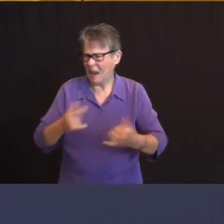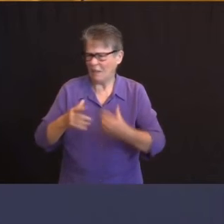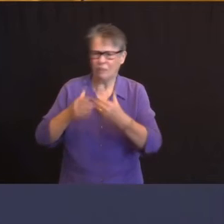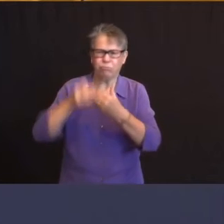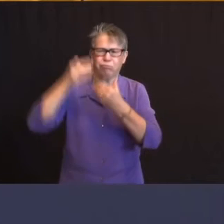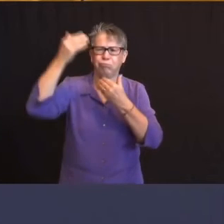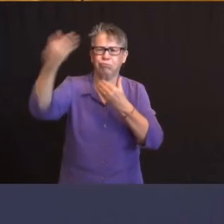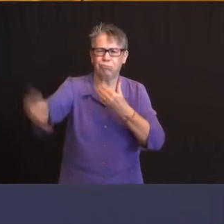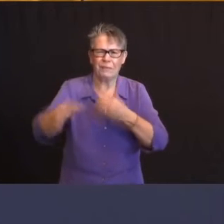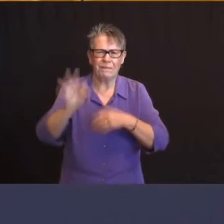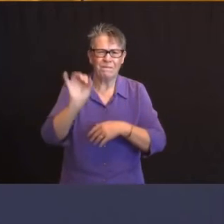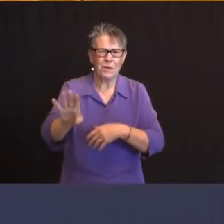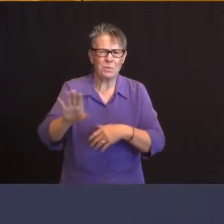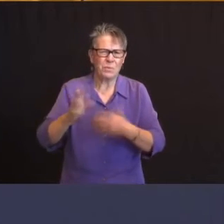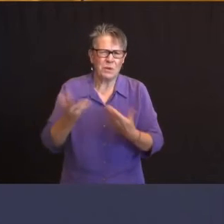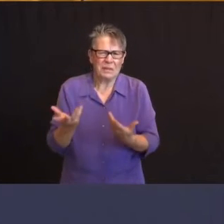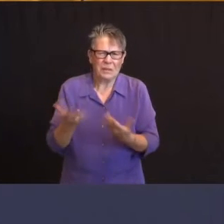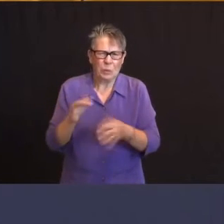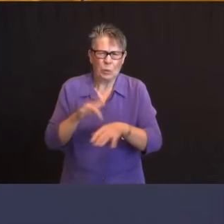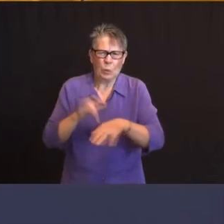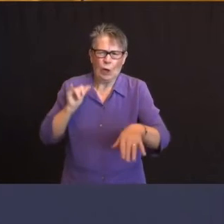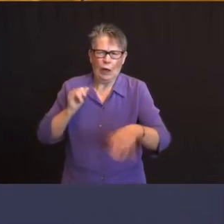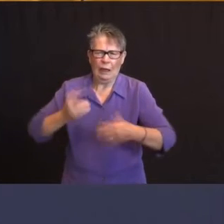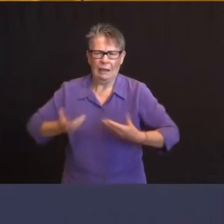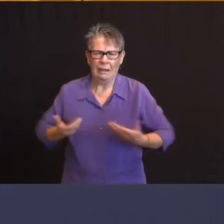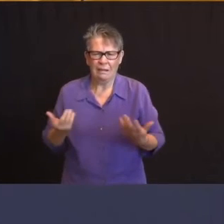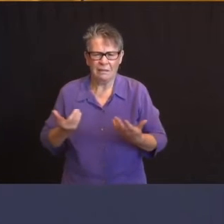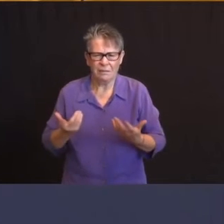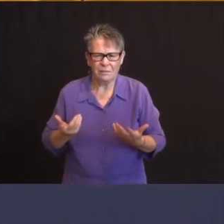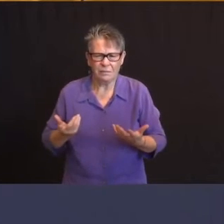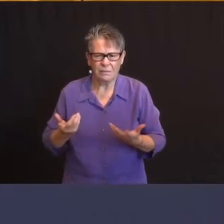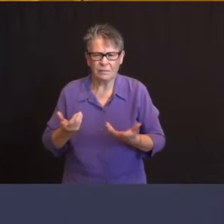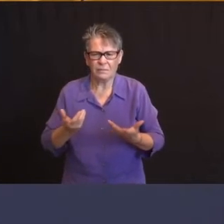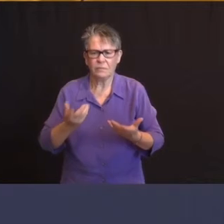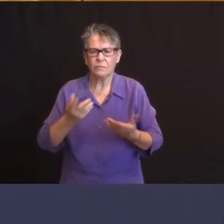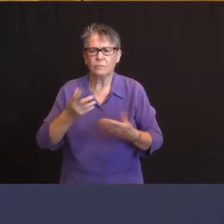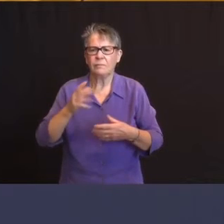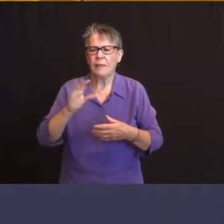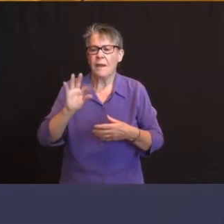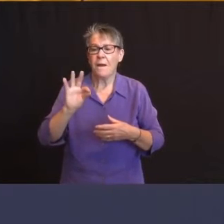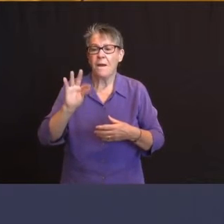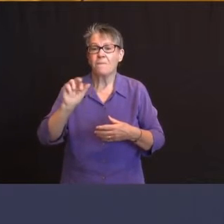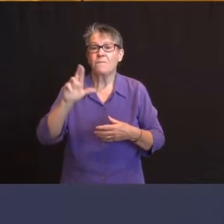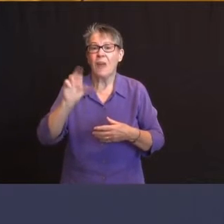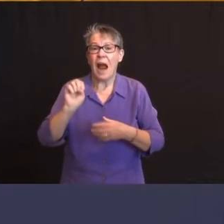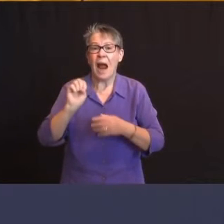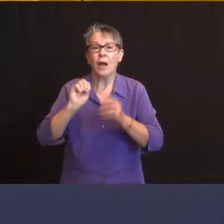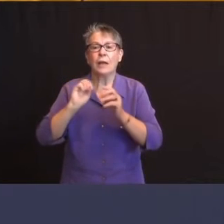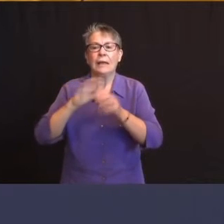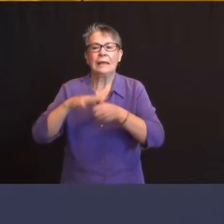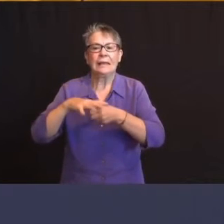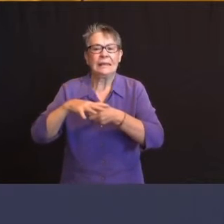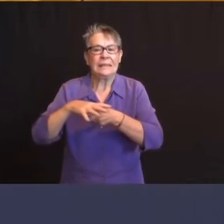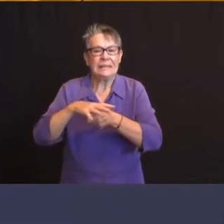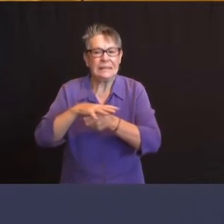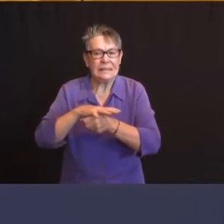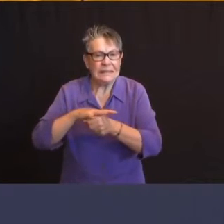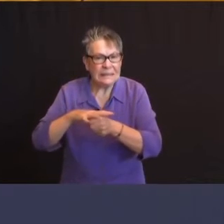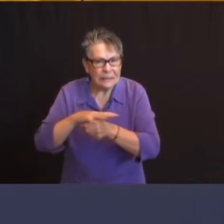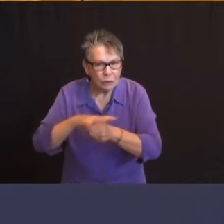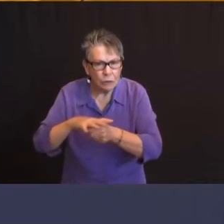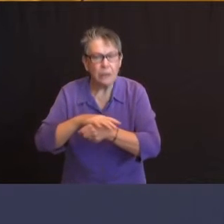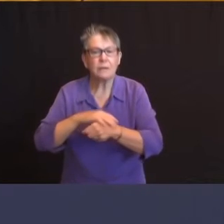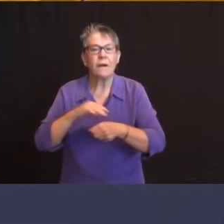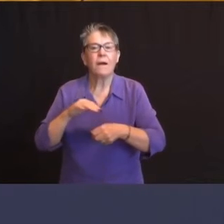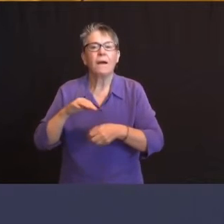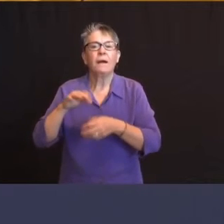Anything you want to add to that? Yeah, the fire district elections are on our radar, and we'll report back when we have a decision there. Nothing new to report on